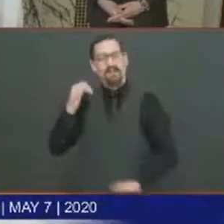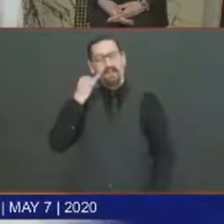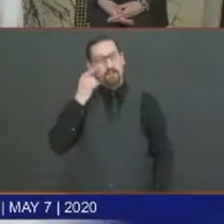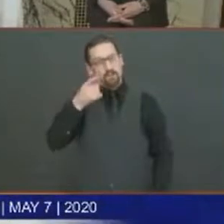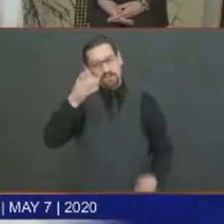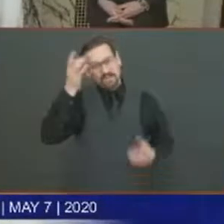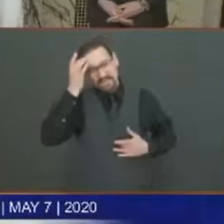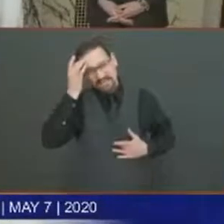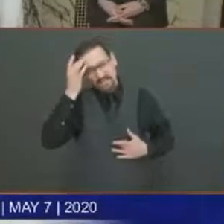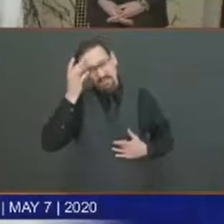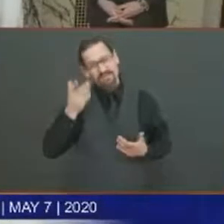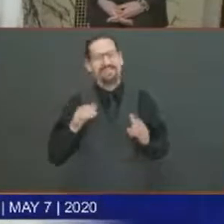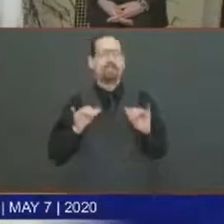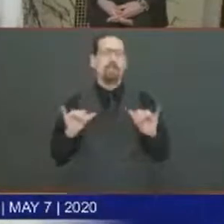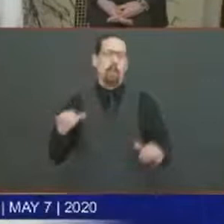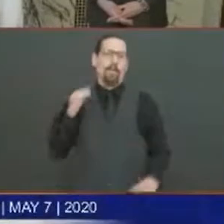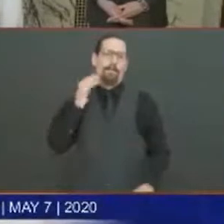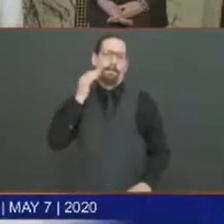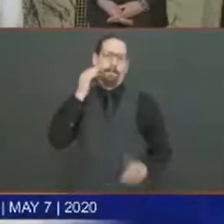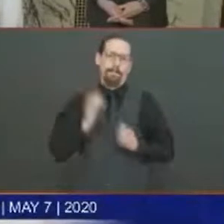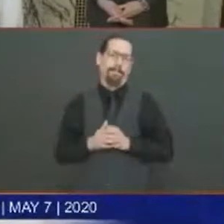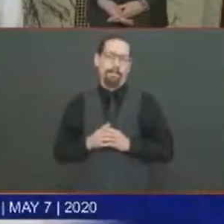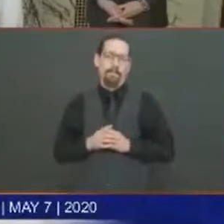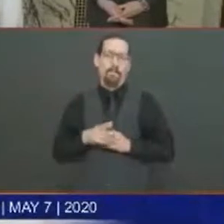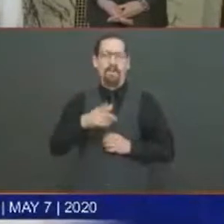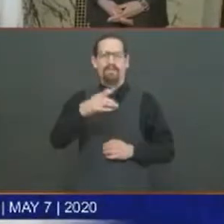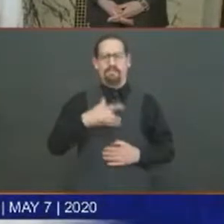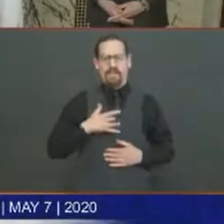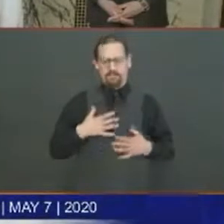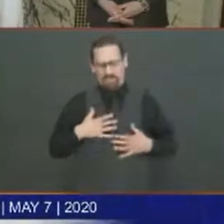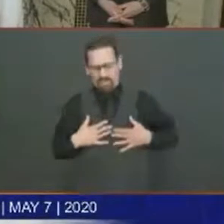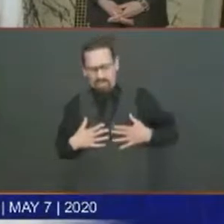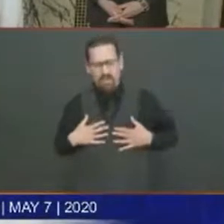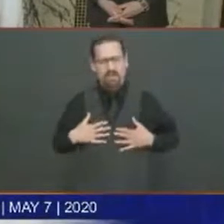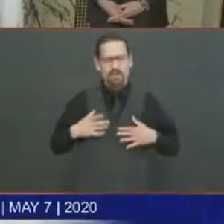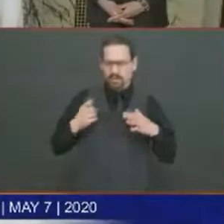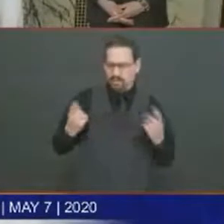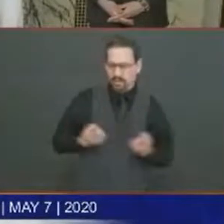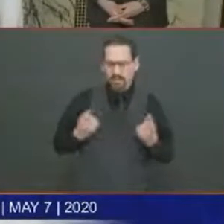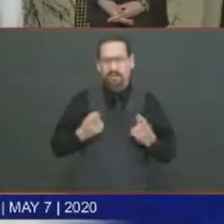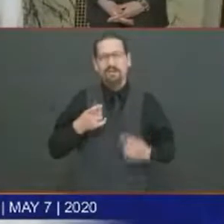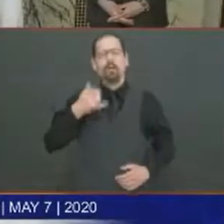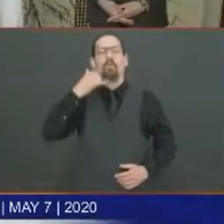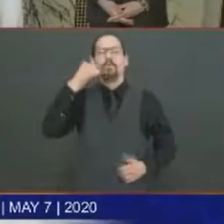are, call your doctor so you can get a test. Put your face mask on.